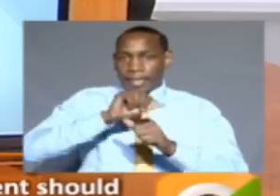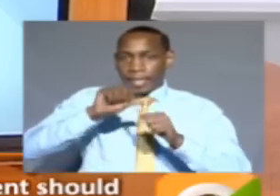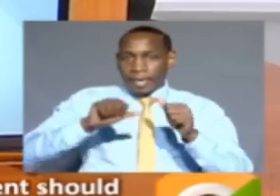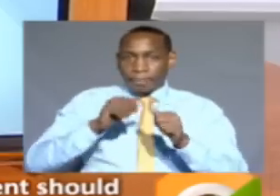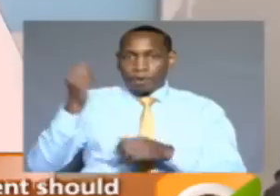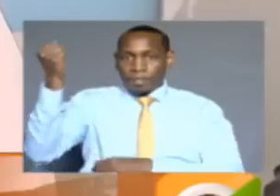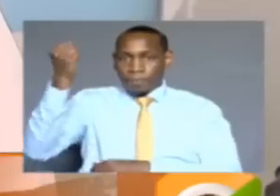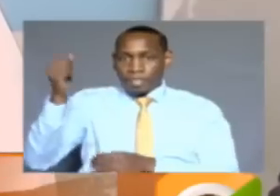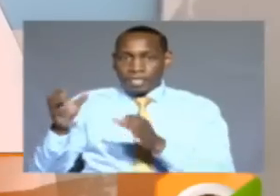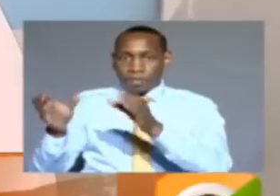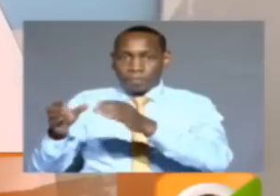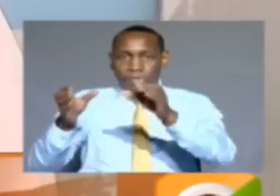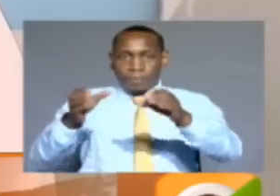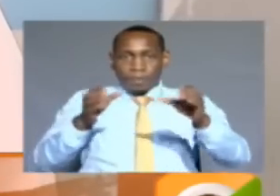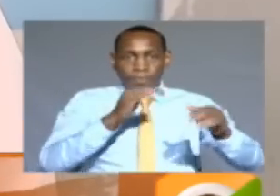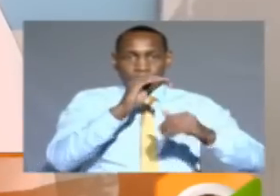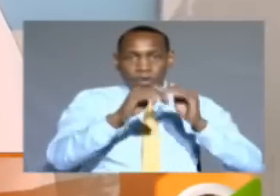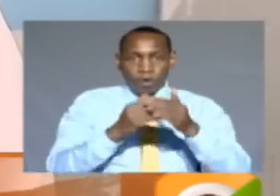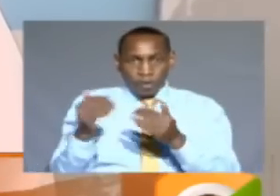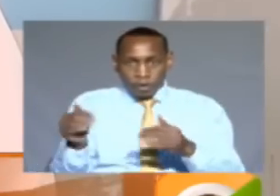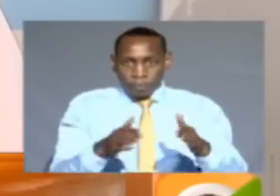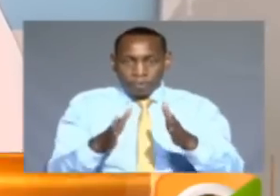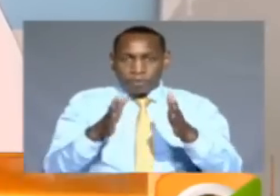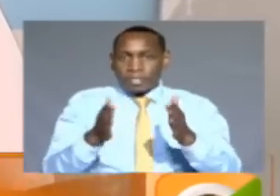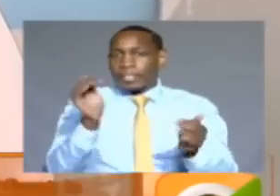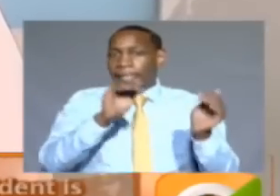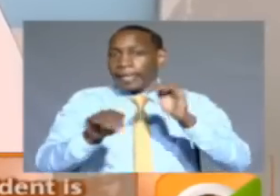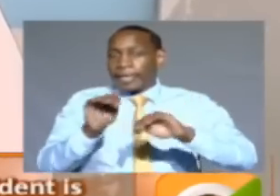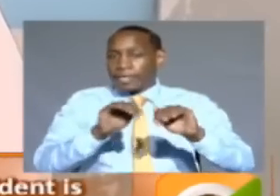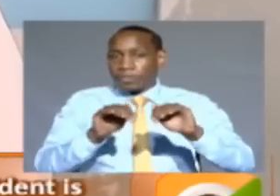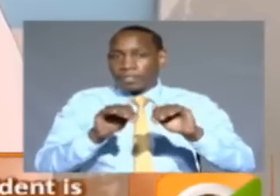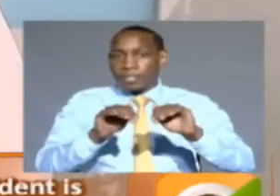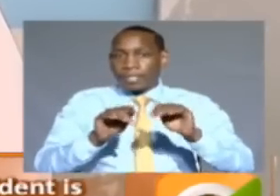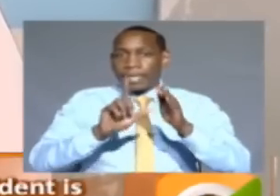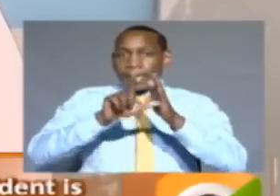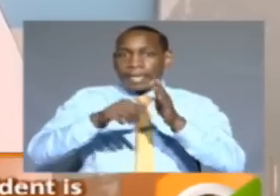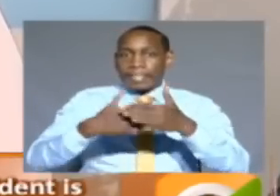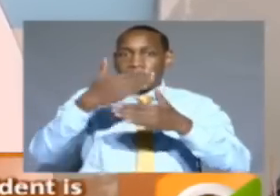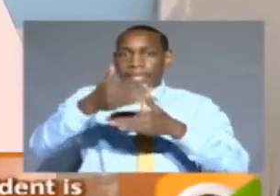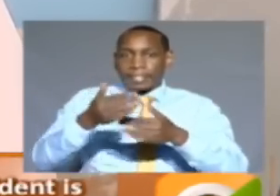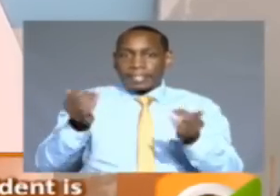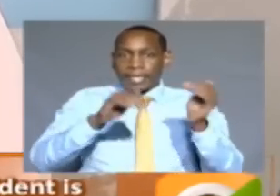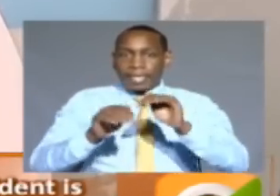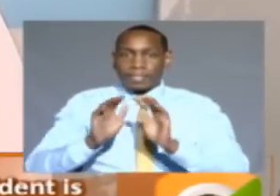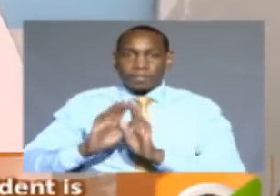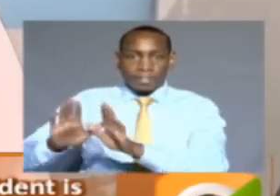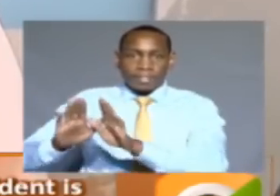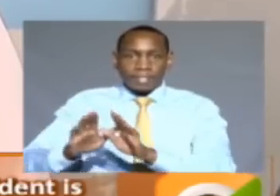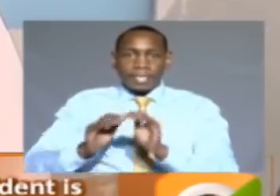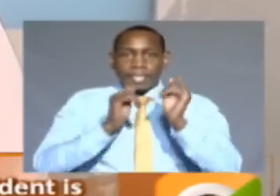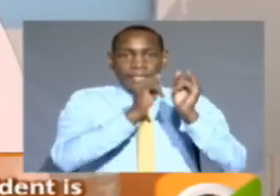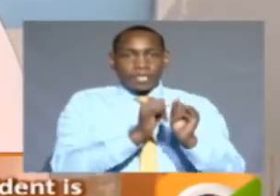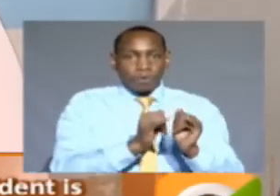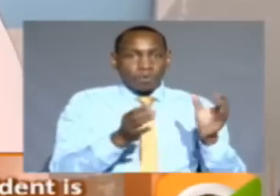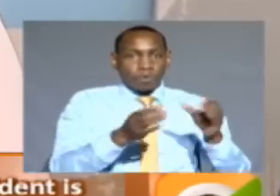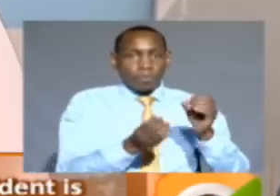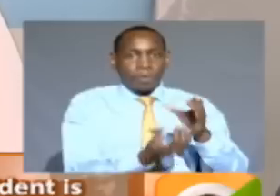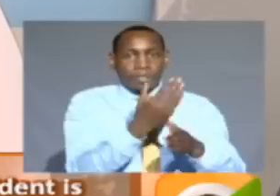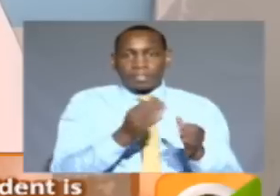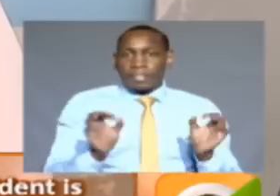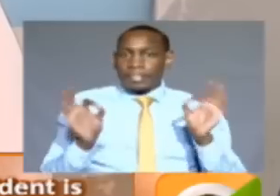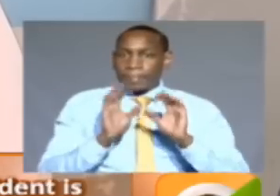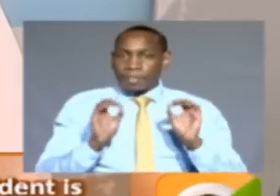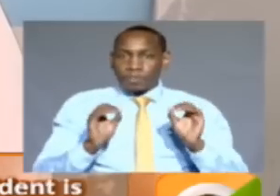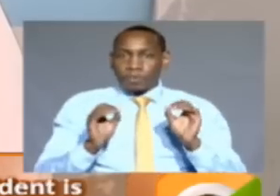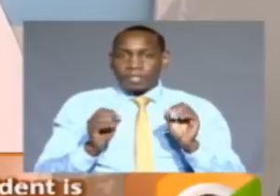our political parties, how they're all vehicles for the elections, and come the next one, we drop it off and get another one. And I won't be surprised if that happens